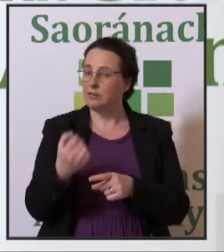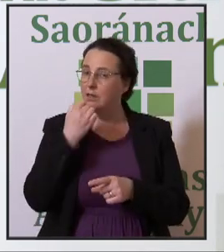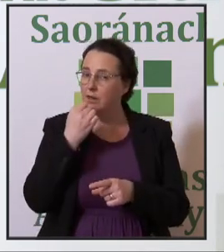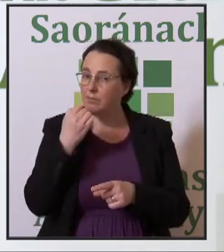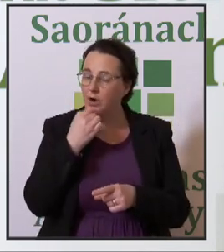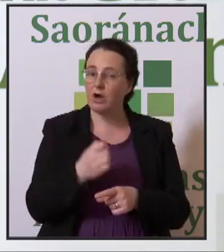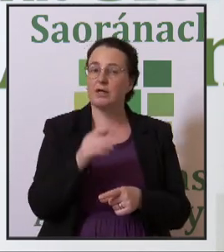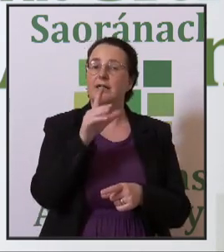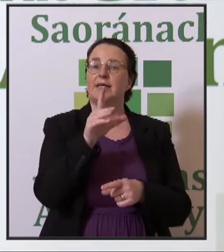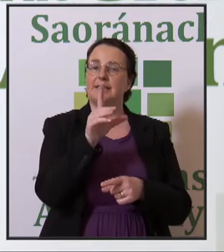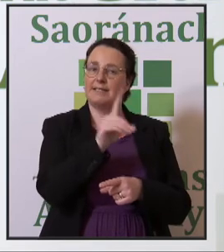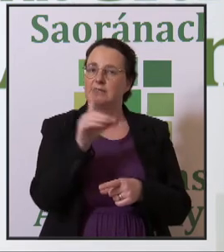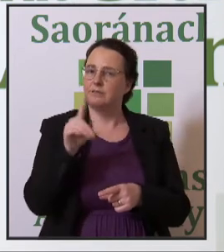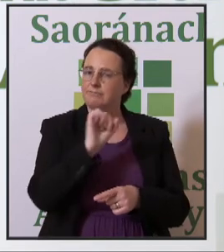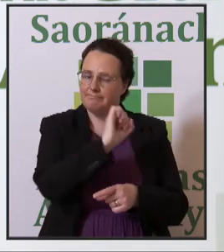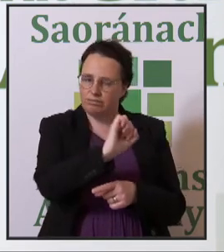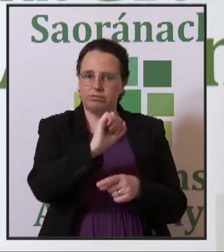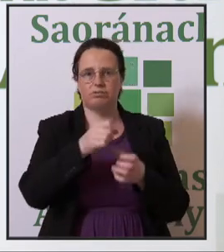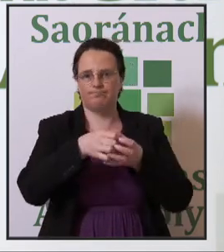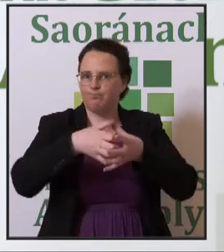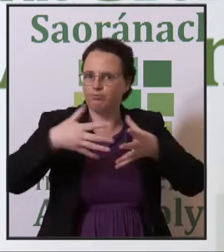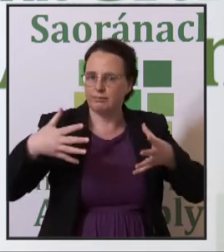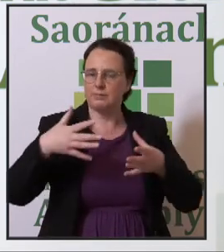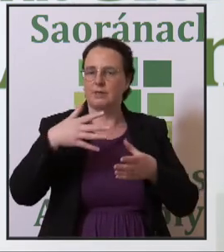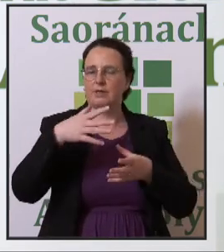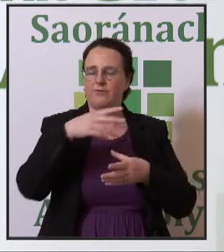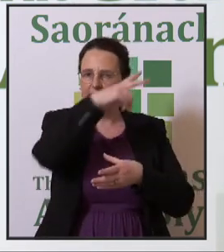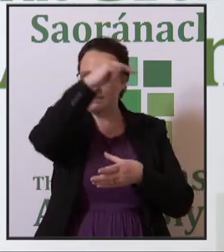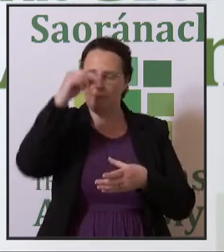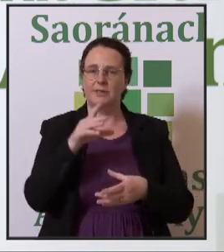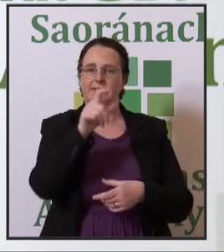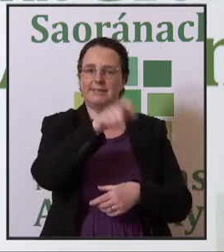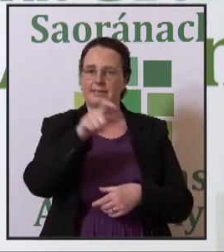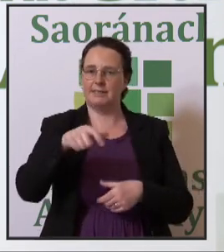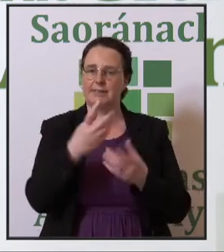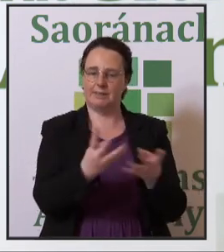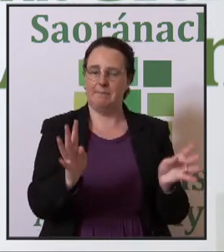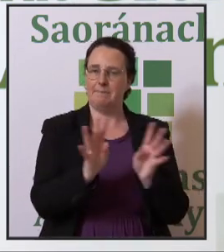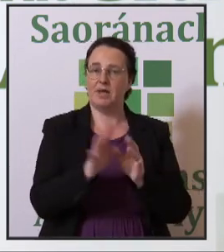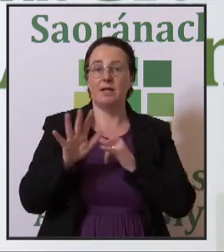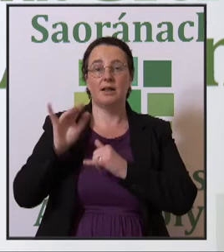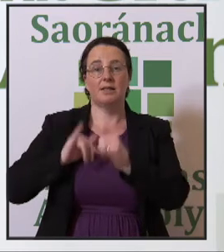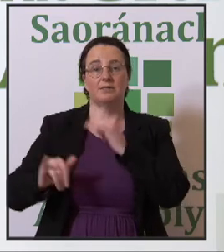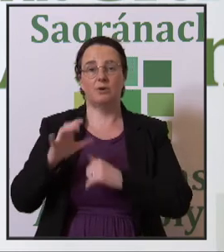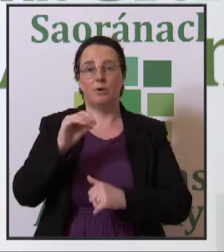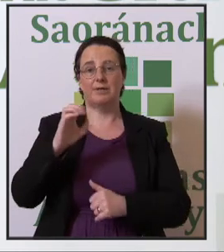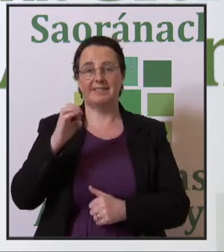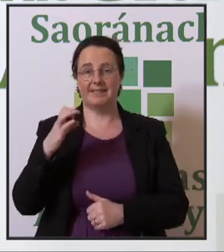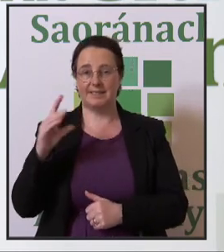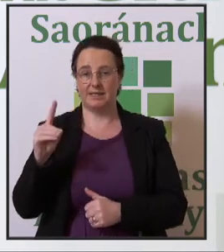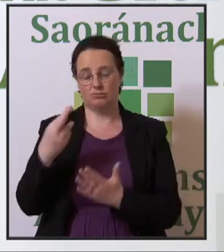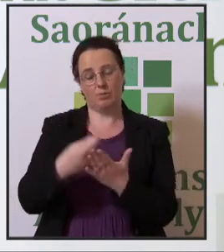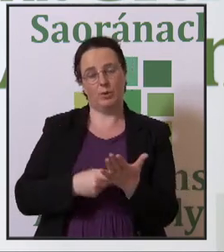of deliberative democratic innovations such as citizens' assemblies. Just last year, the OECD reported